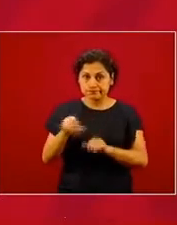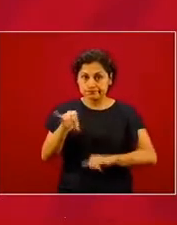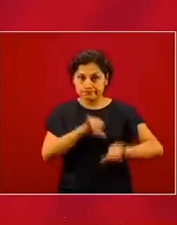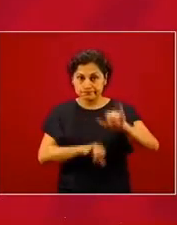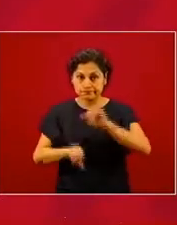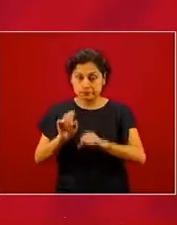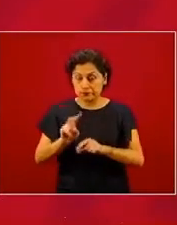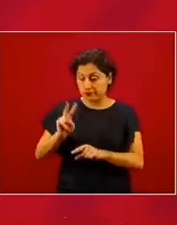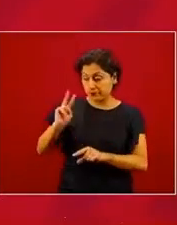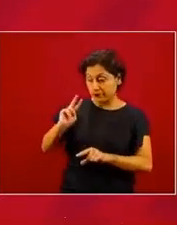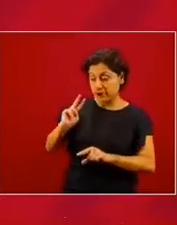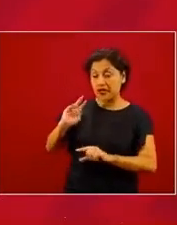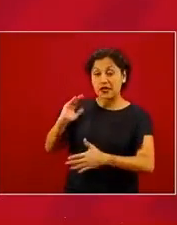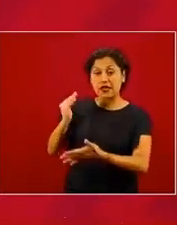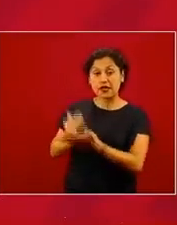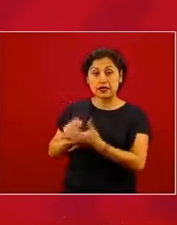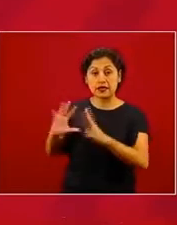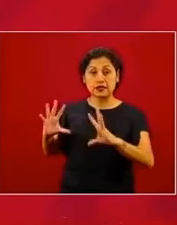of Friday,